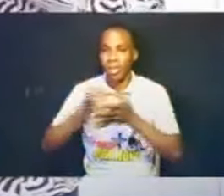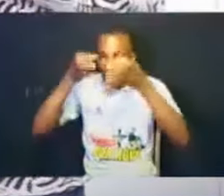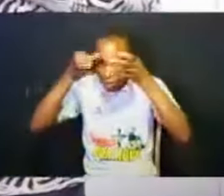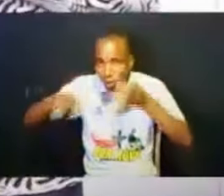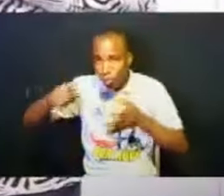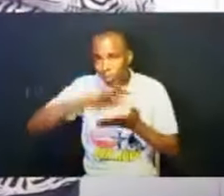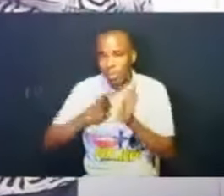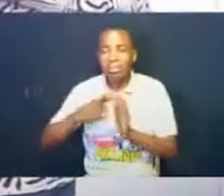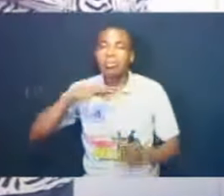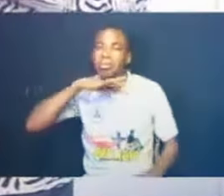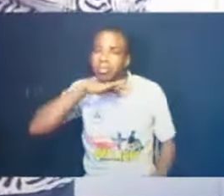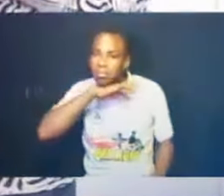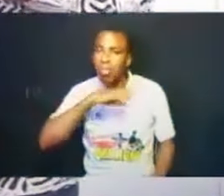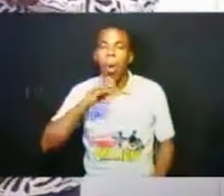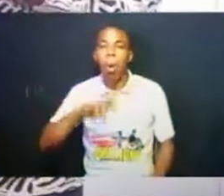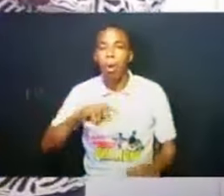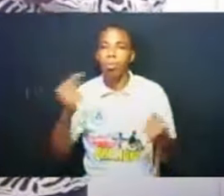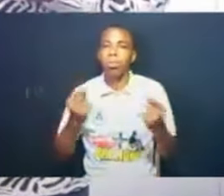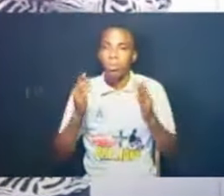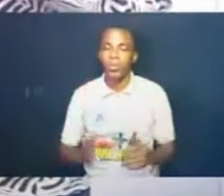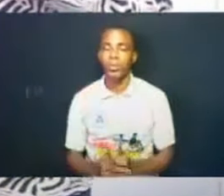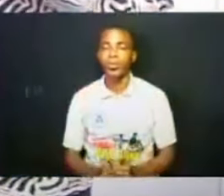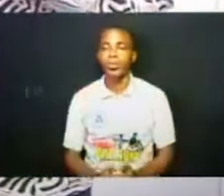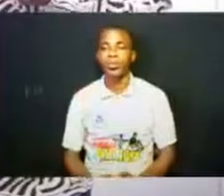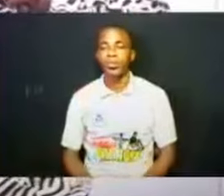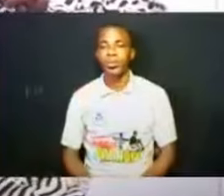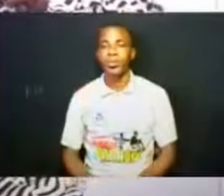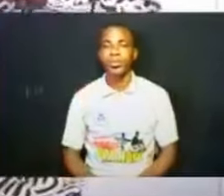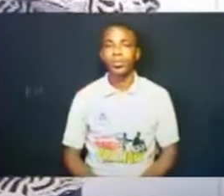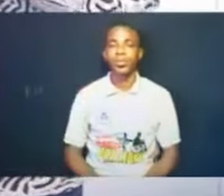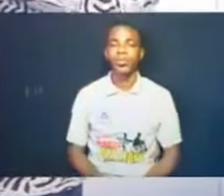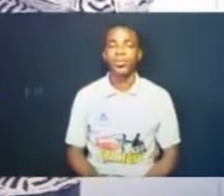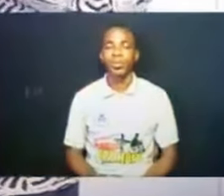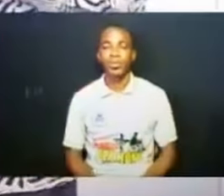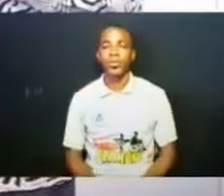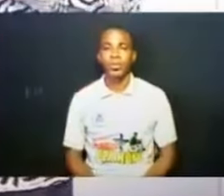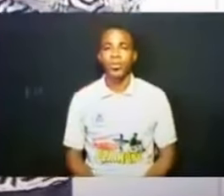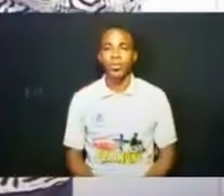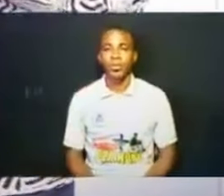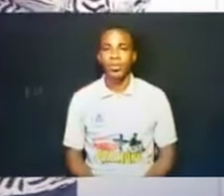ho ankechi na wanyeti se inhini awonyunu bi emfiri.